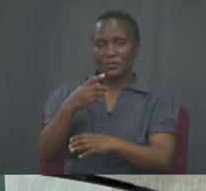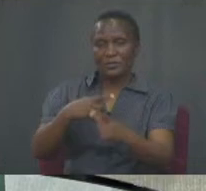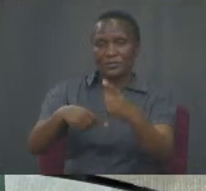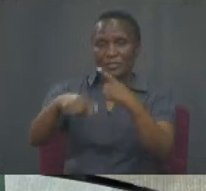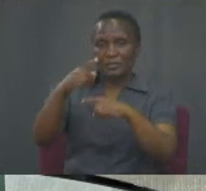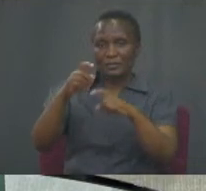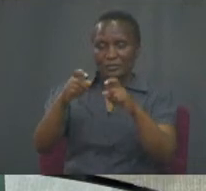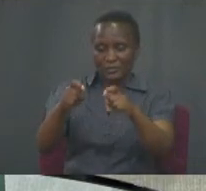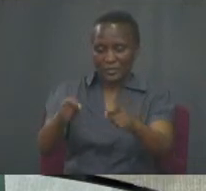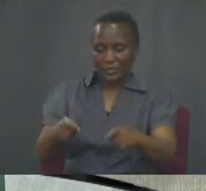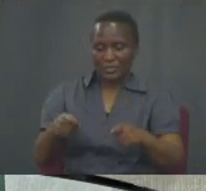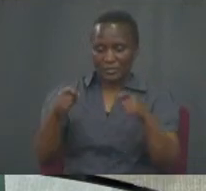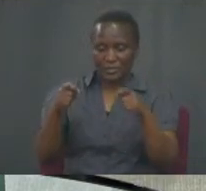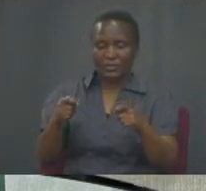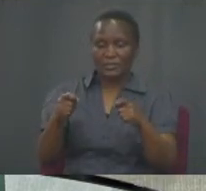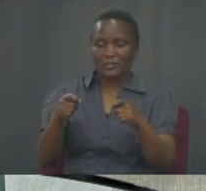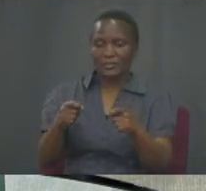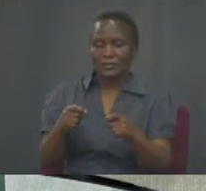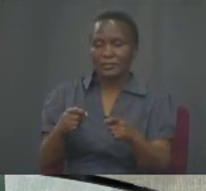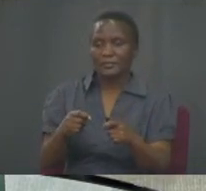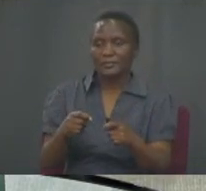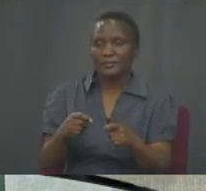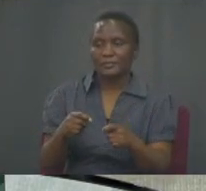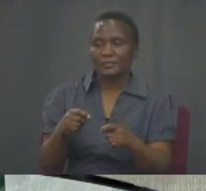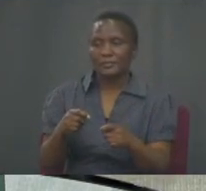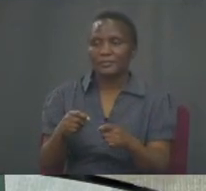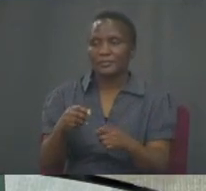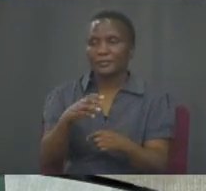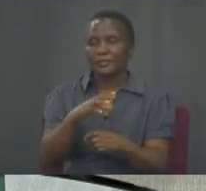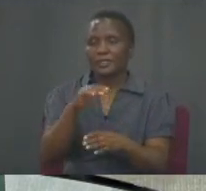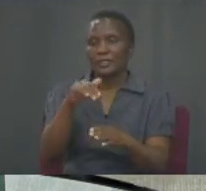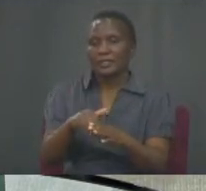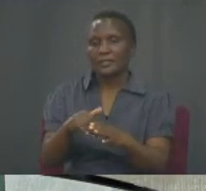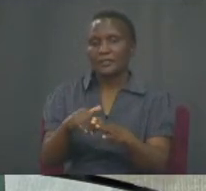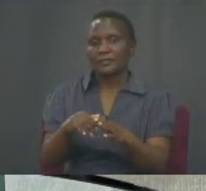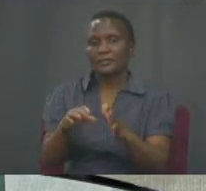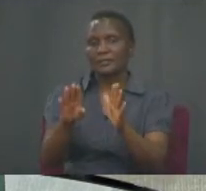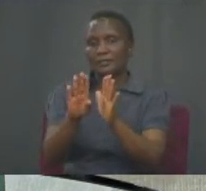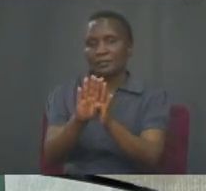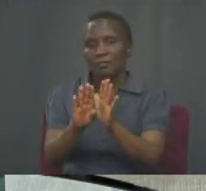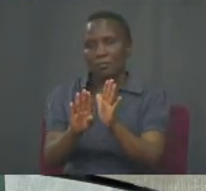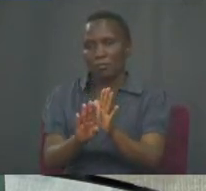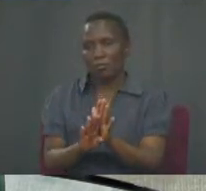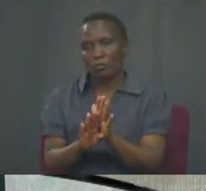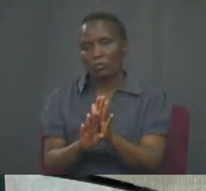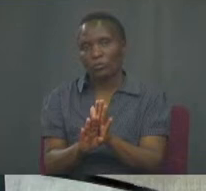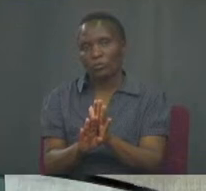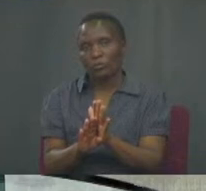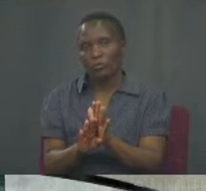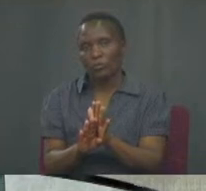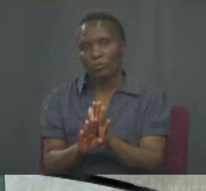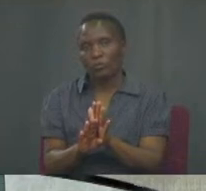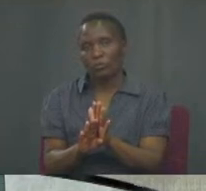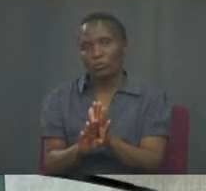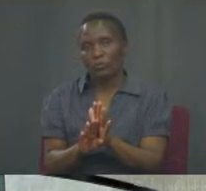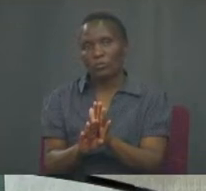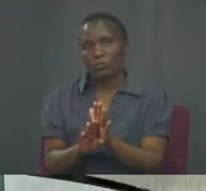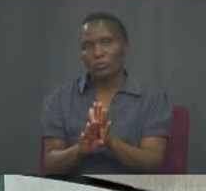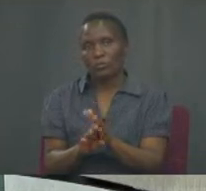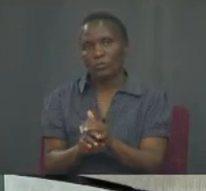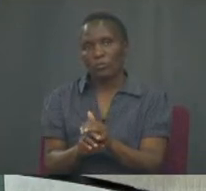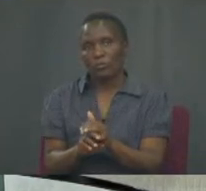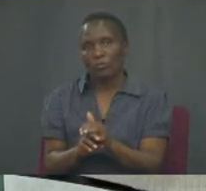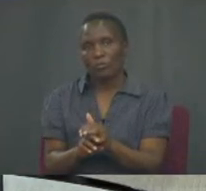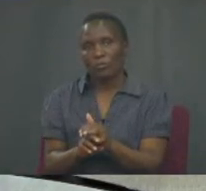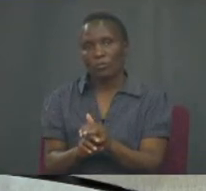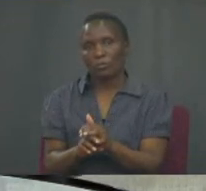book of Psalm chapter 68. God has his own chariots, his own special kind of chariot.